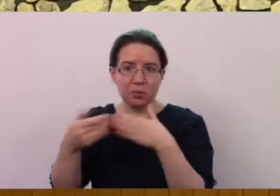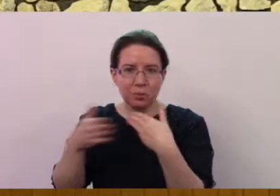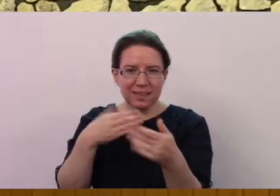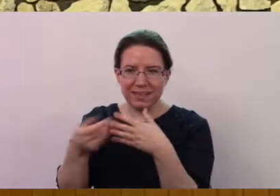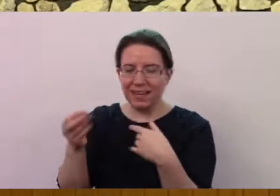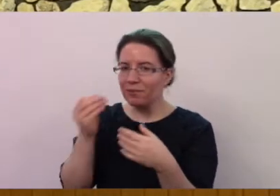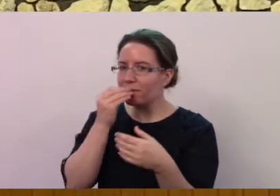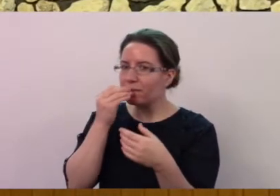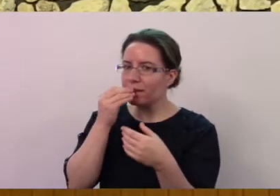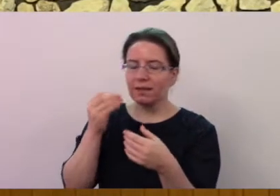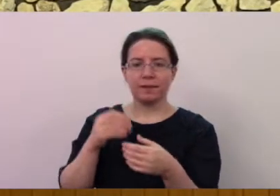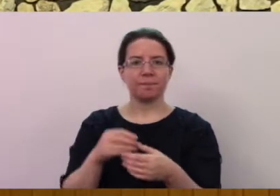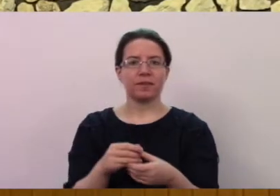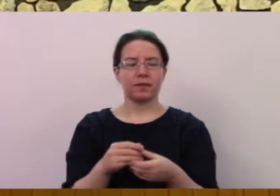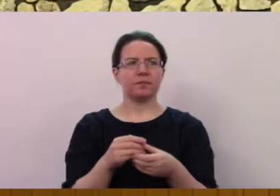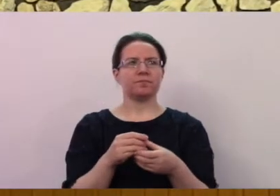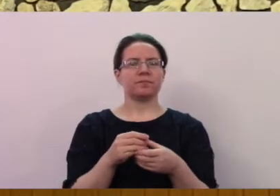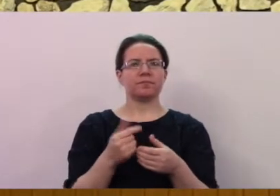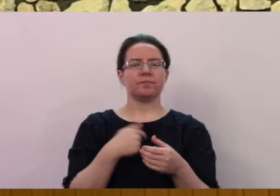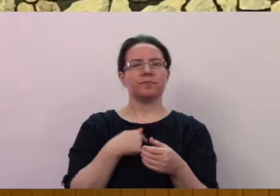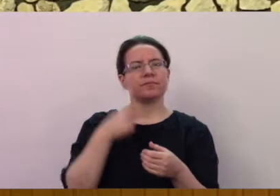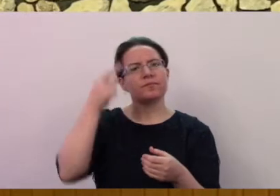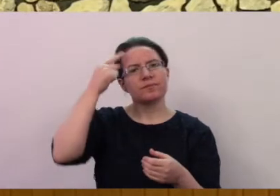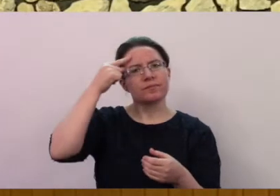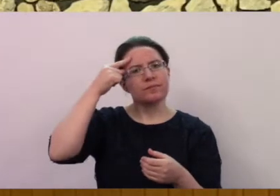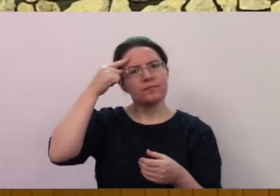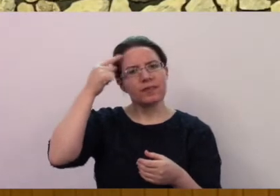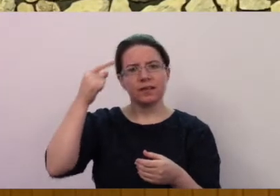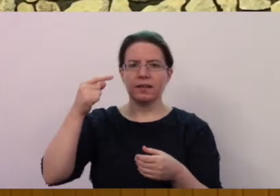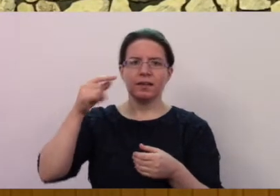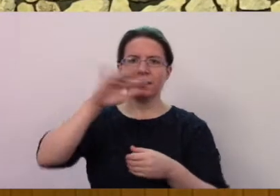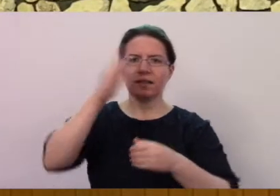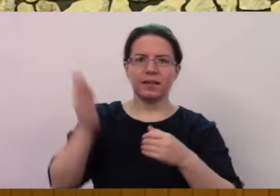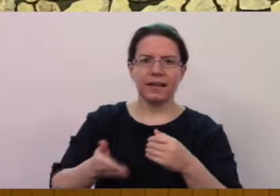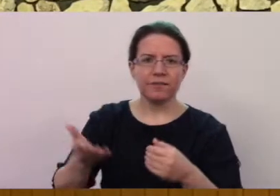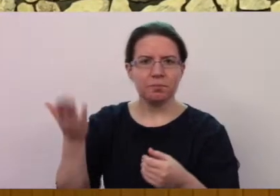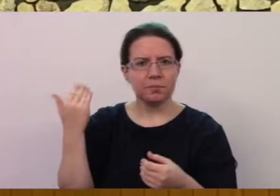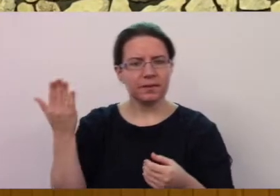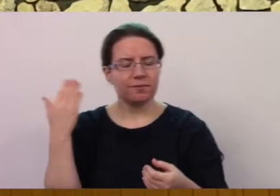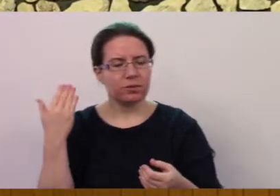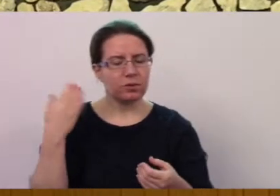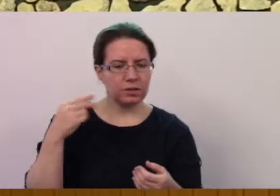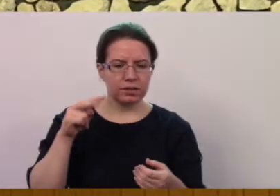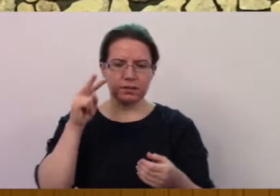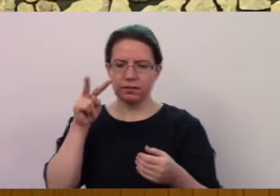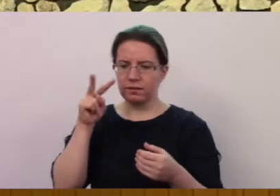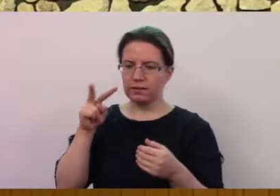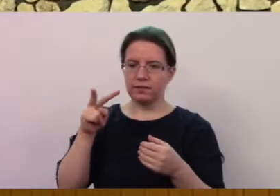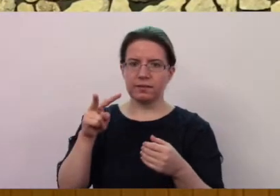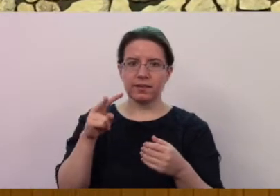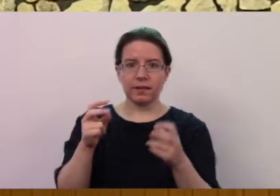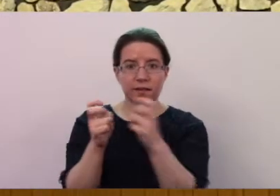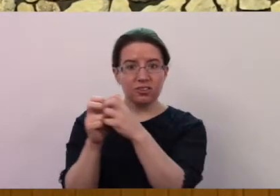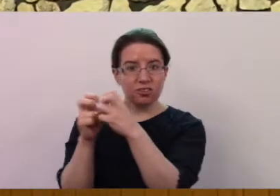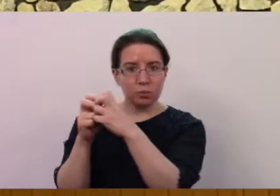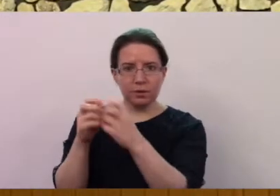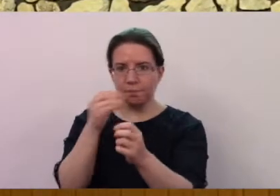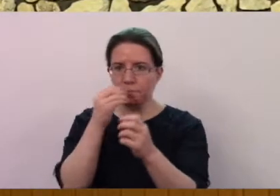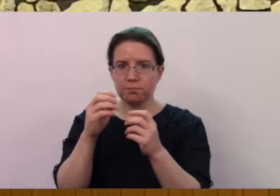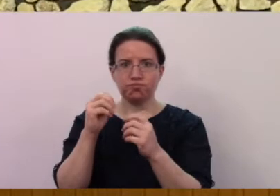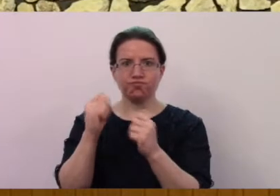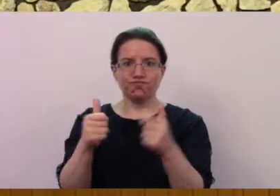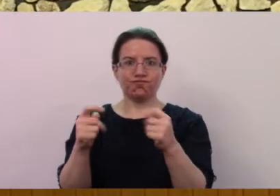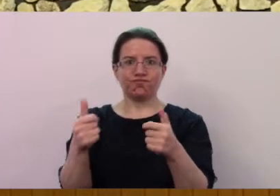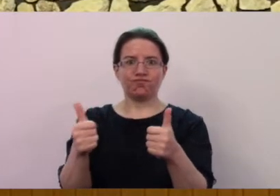I was thinking about the fact that I've never noticed how fast a squirrel eats. And he was just